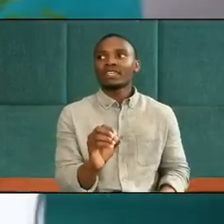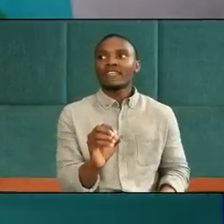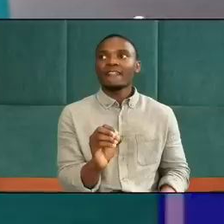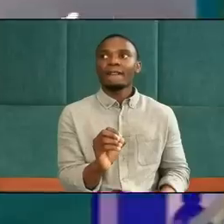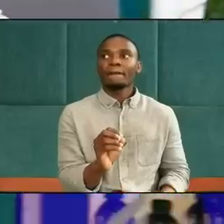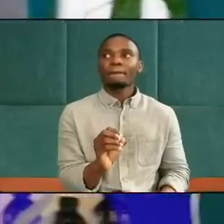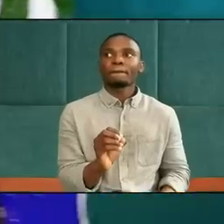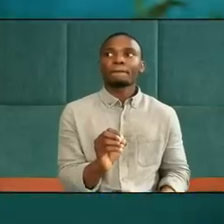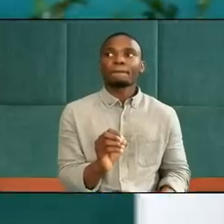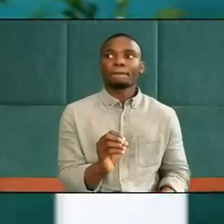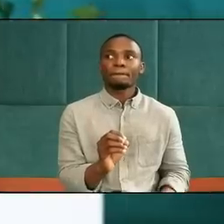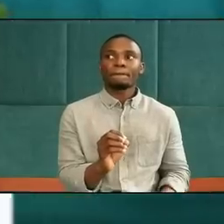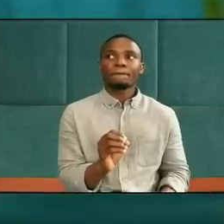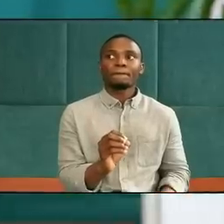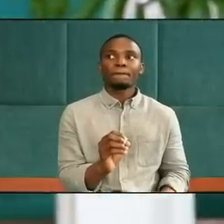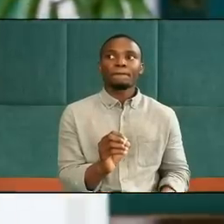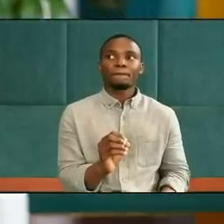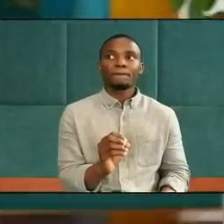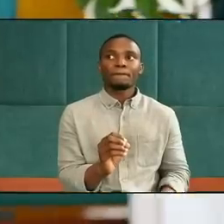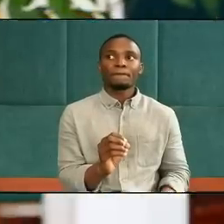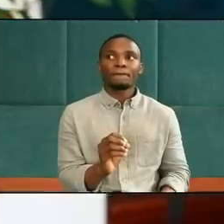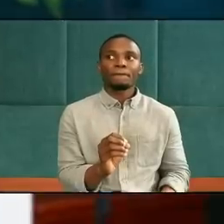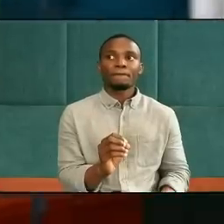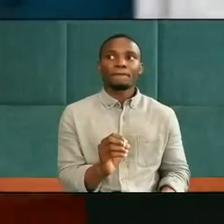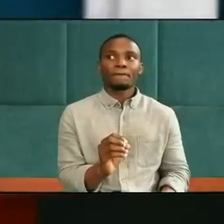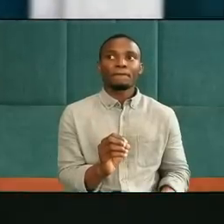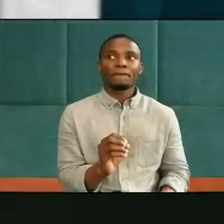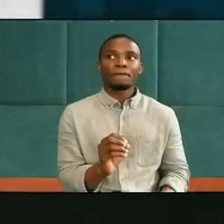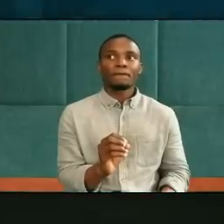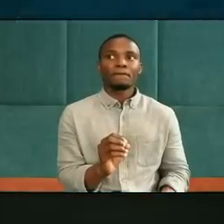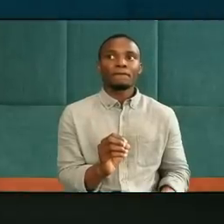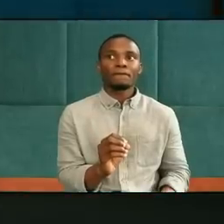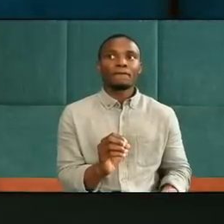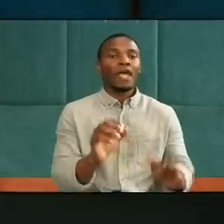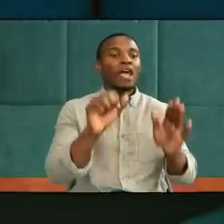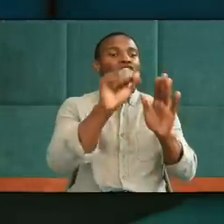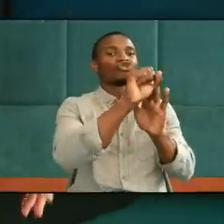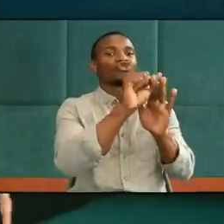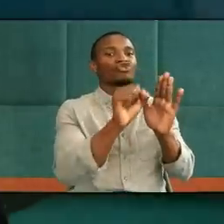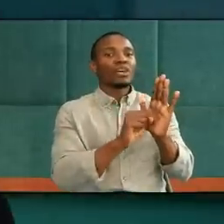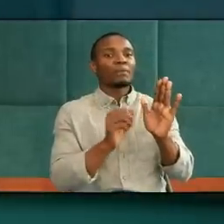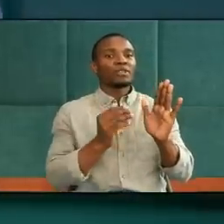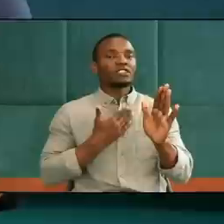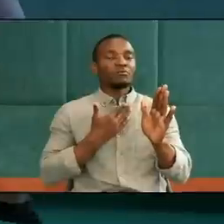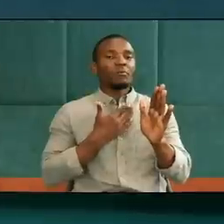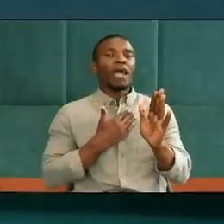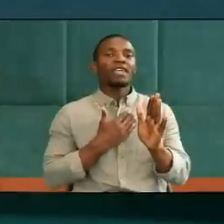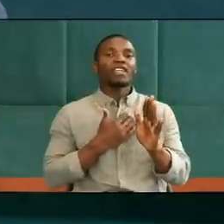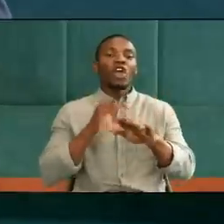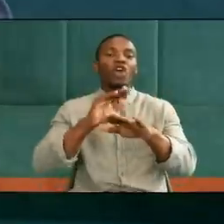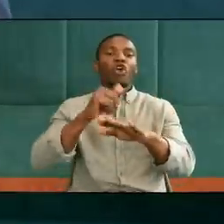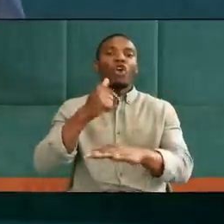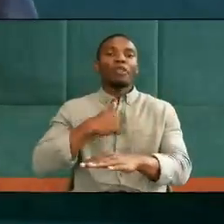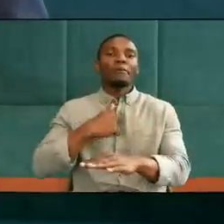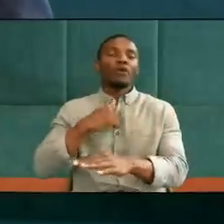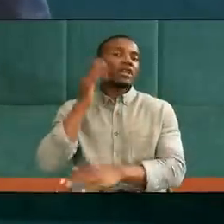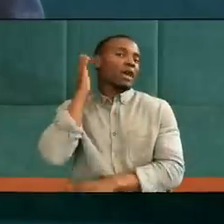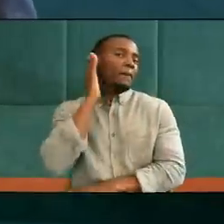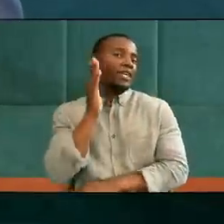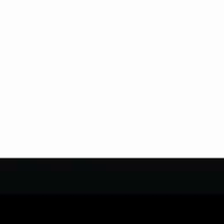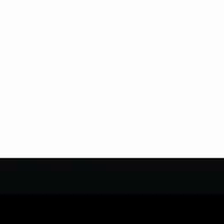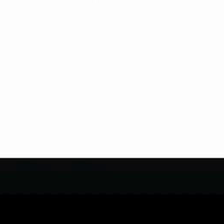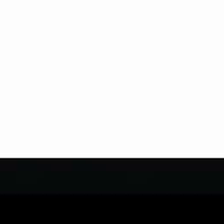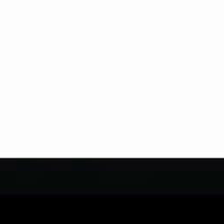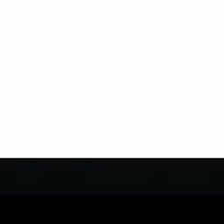If you just log on to Nairobi Central Camp Meeting, I'm under the subject, Call Me Peter. Matthew chapter 16 and verse 21